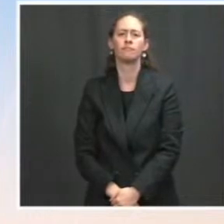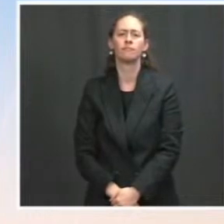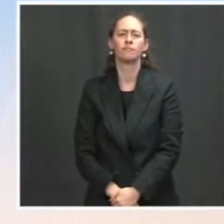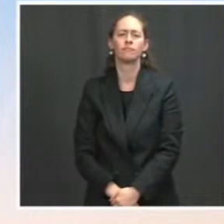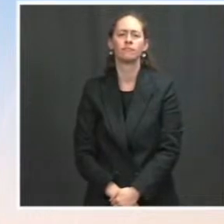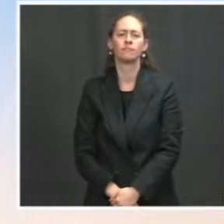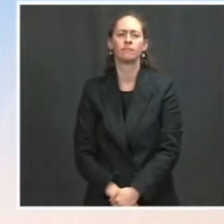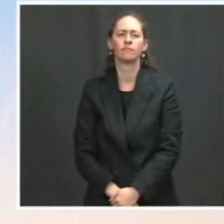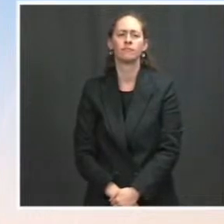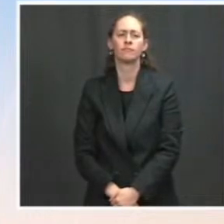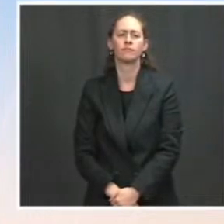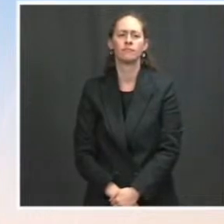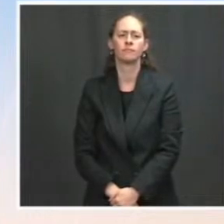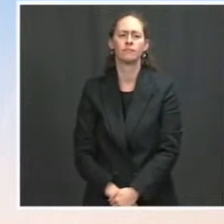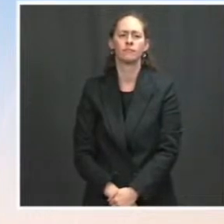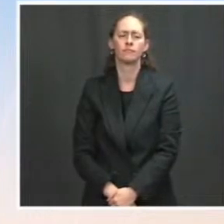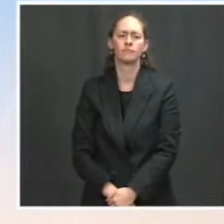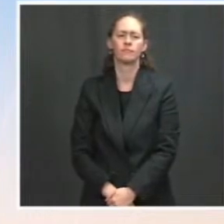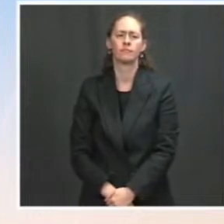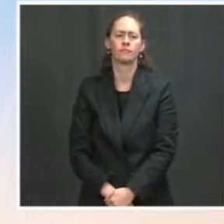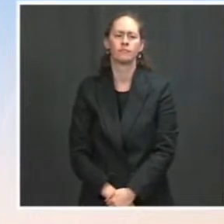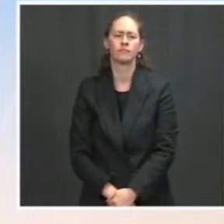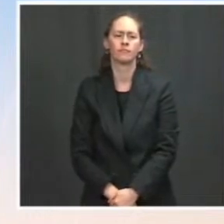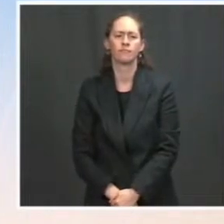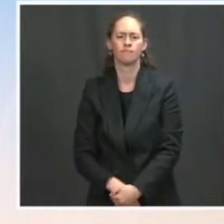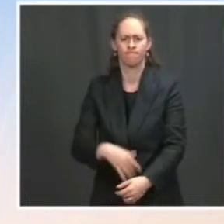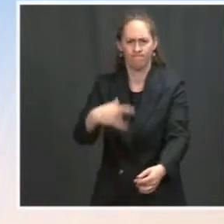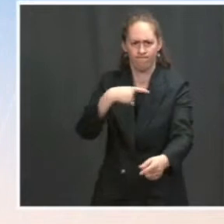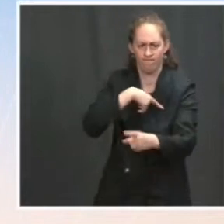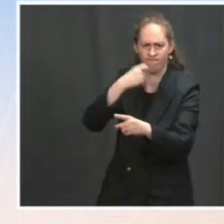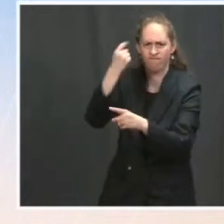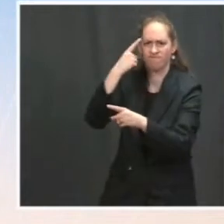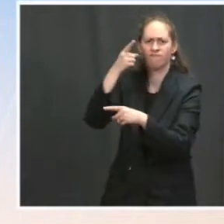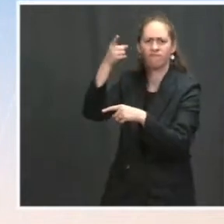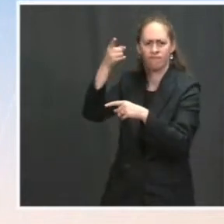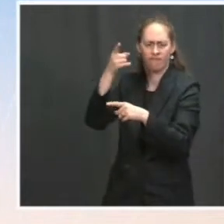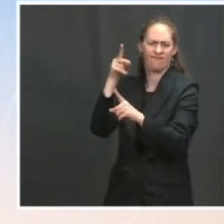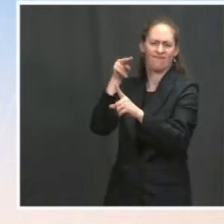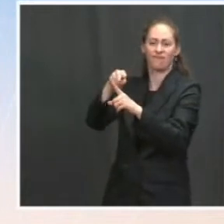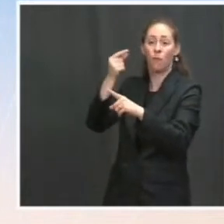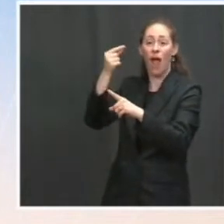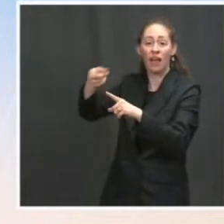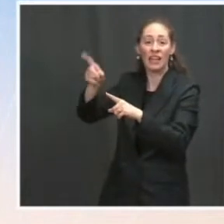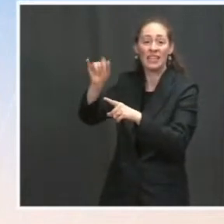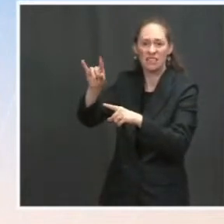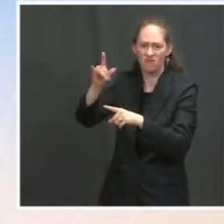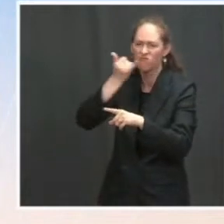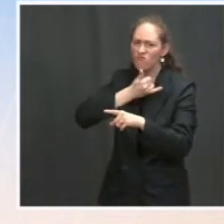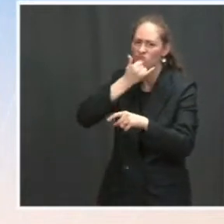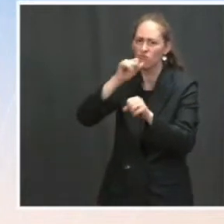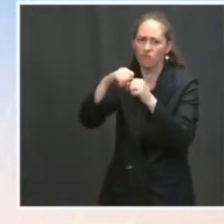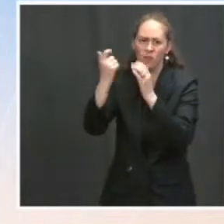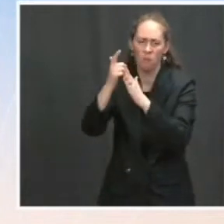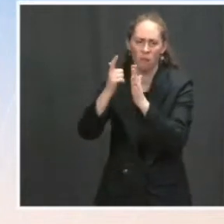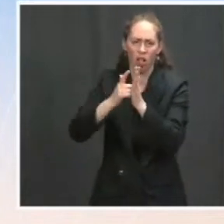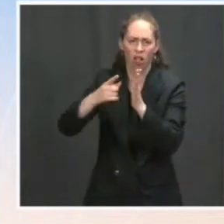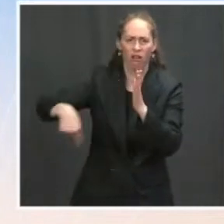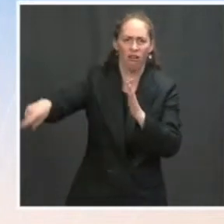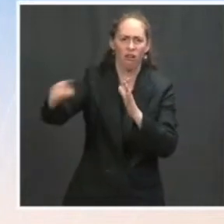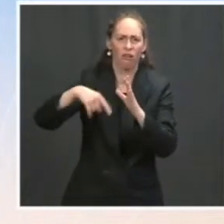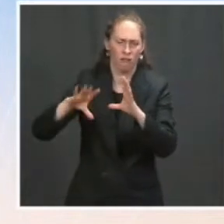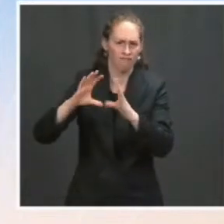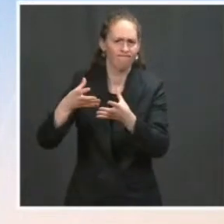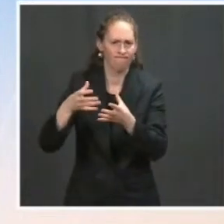your judgment now, that there's a financial motive there, but do you believe that there was a desire to try to penetrate a kind of system